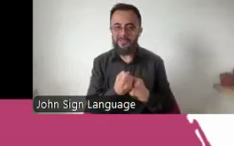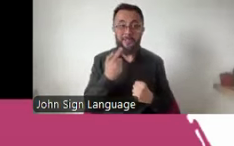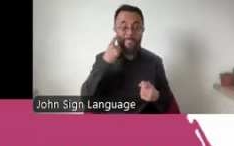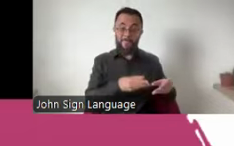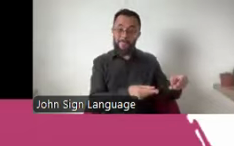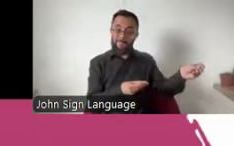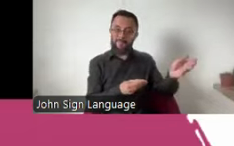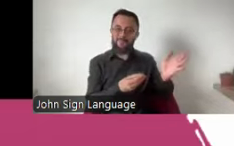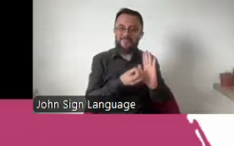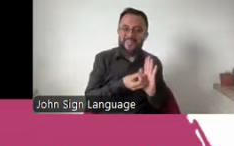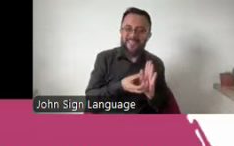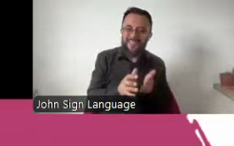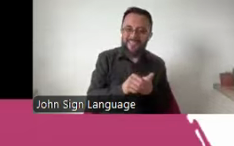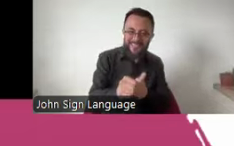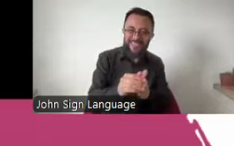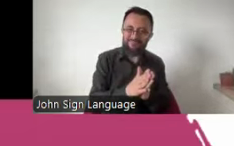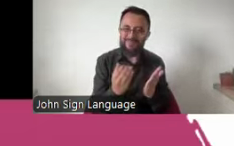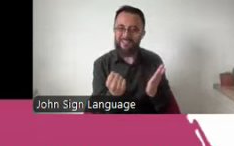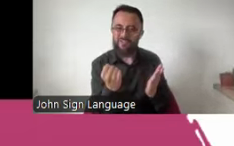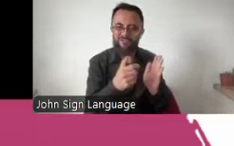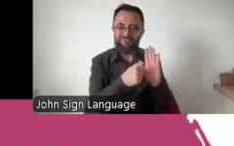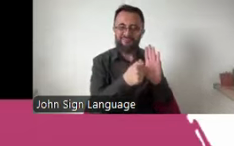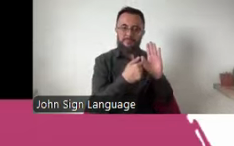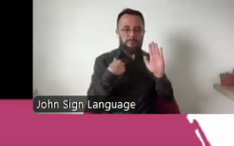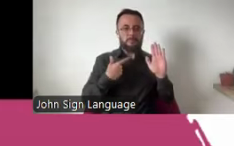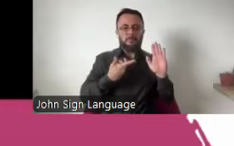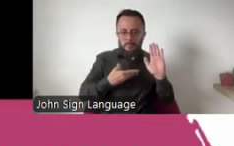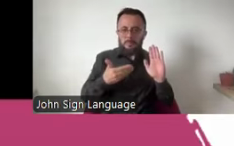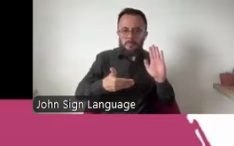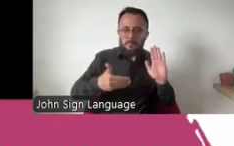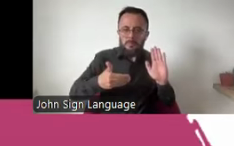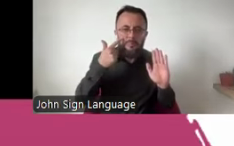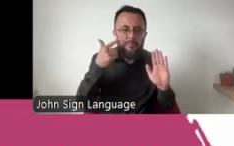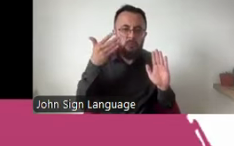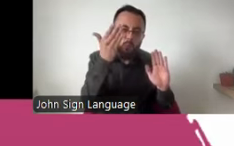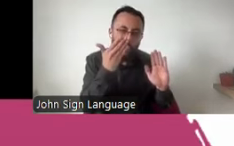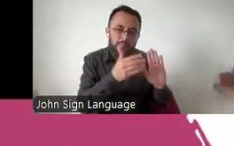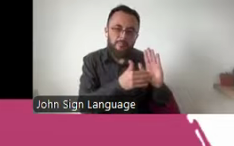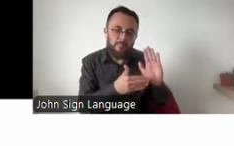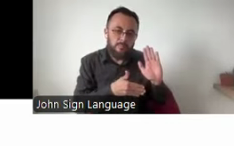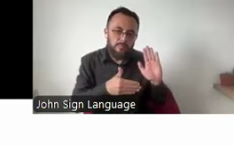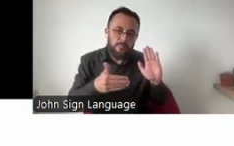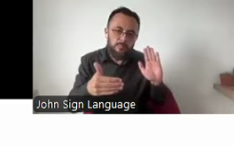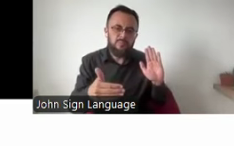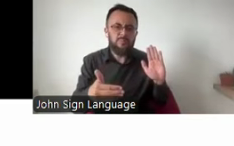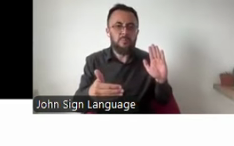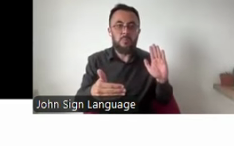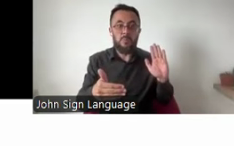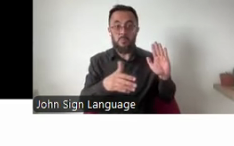a presenter later to talk about this process, but also from Tanzania.